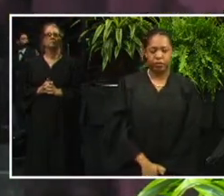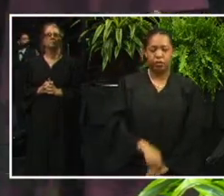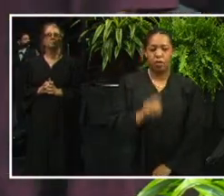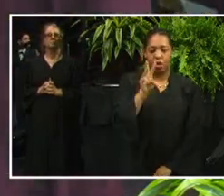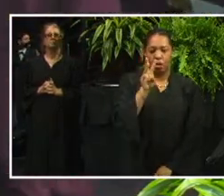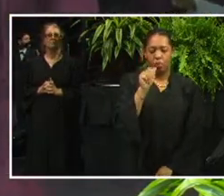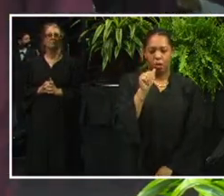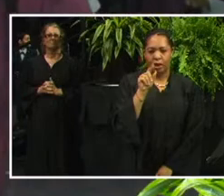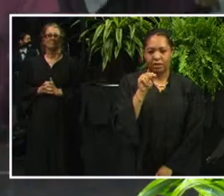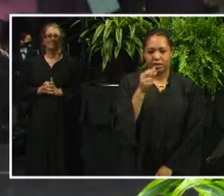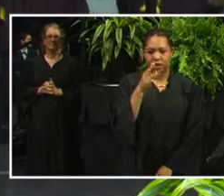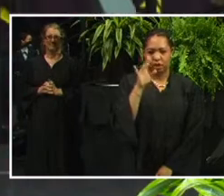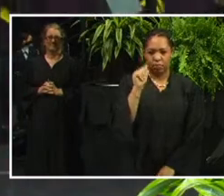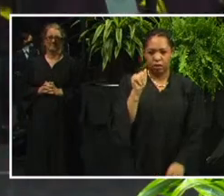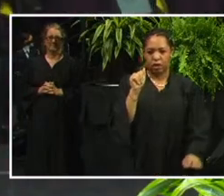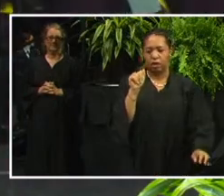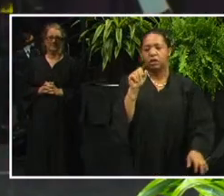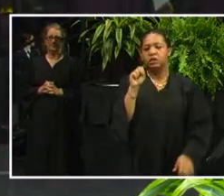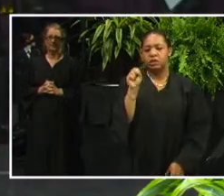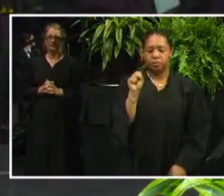Wyteria Imani Smith.